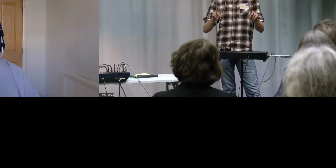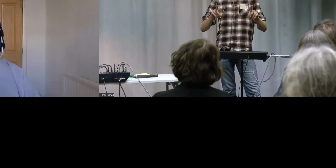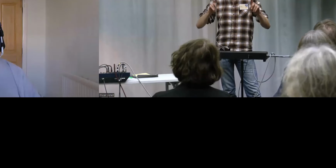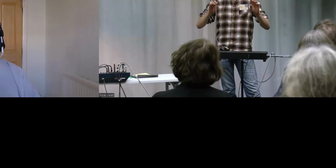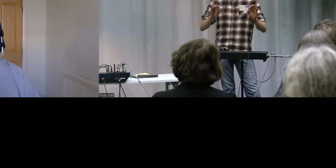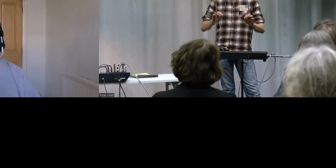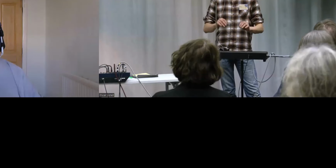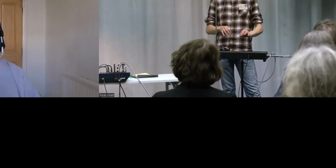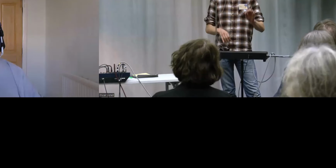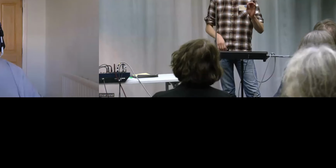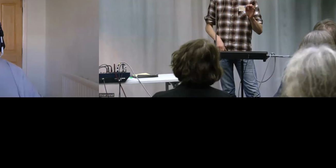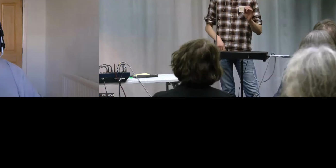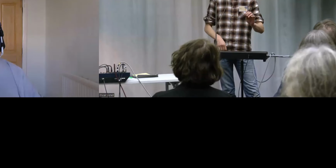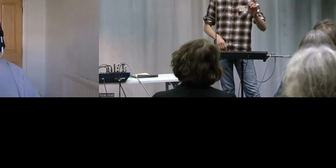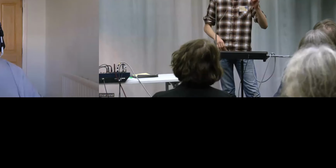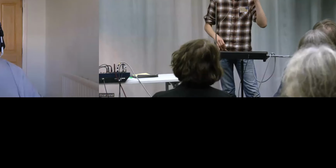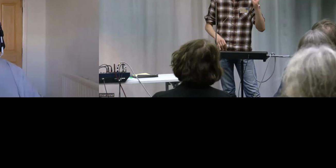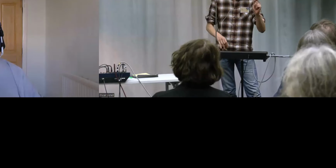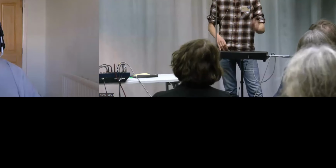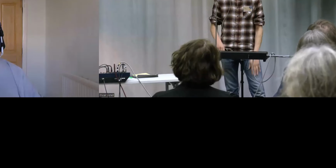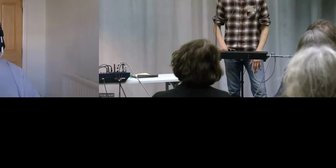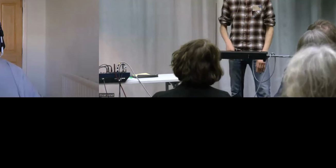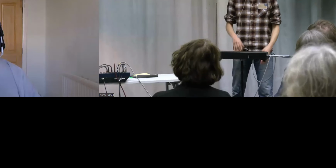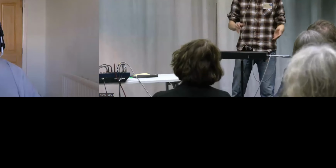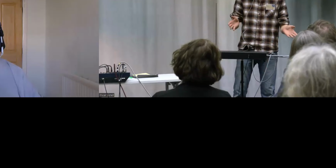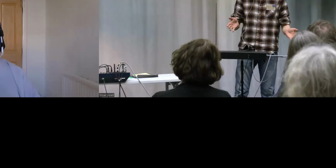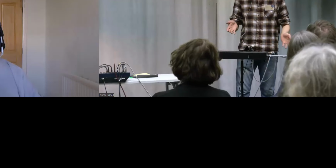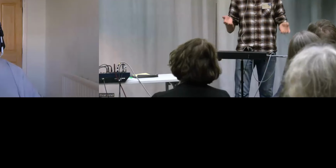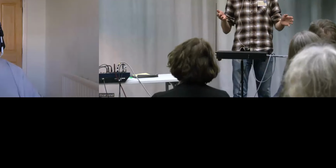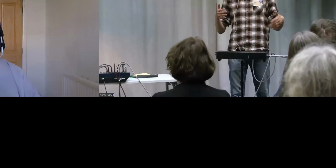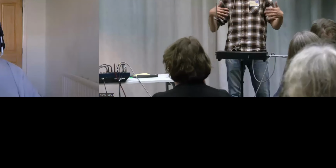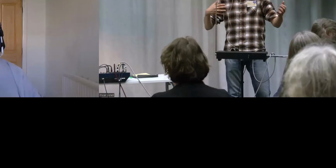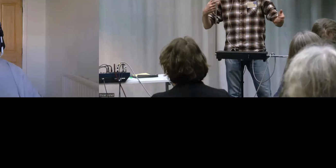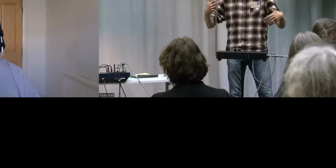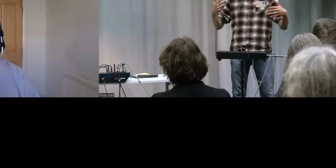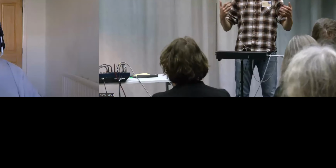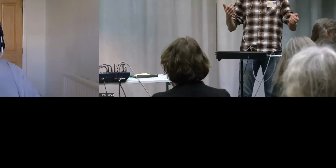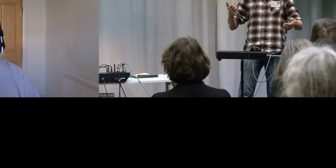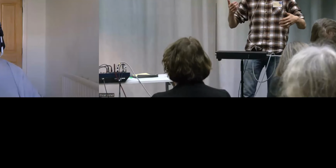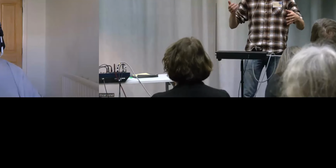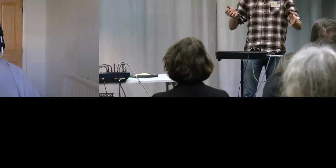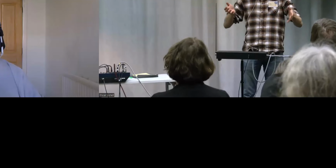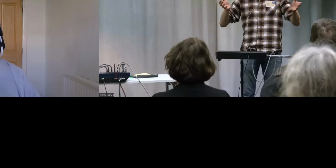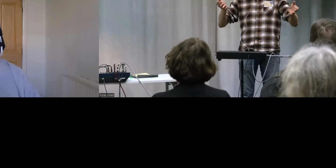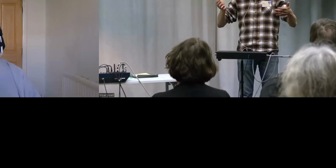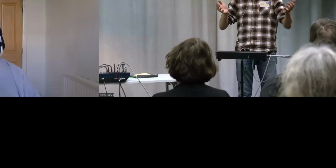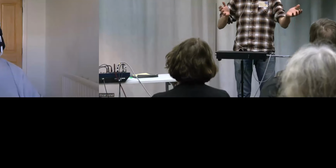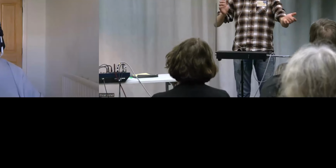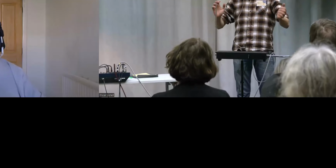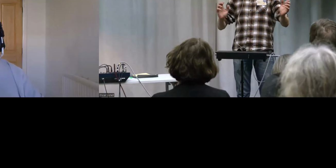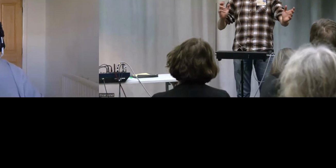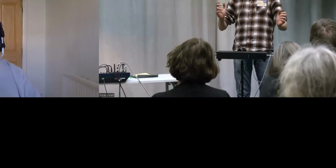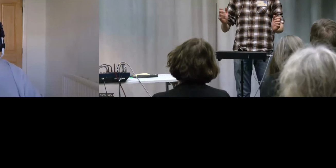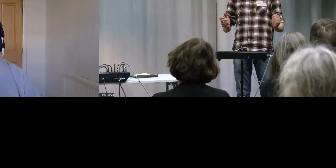should therefore be played in an experimental way." Of course, you can play your violin or sonatas if you